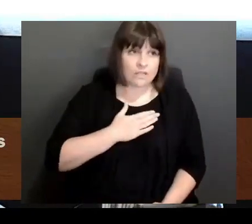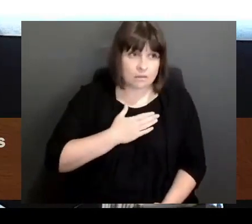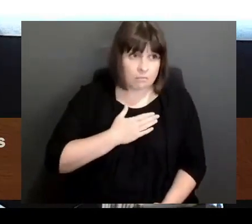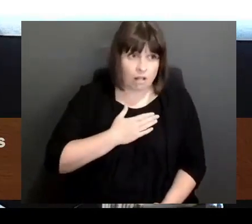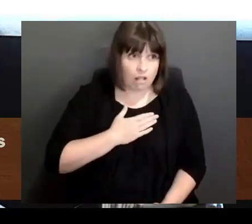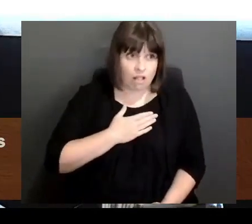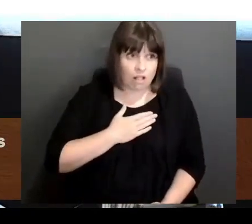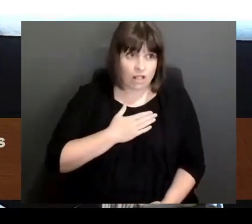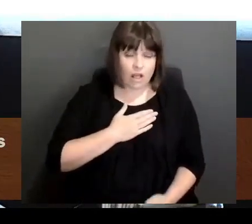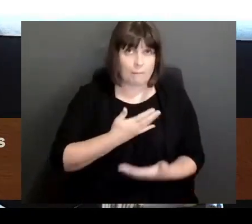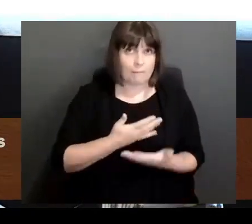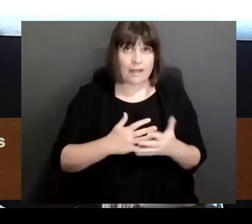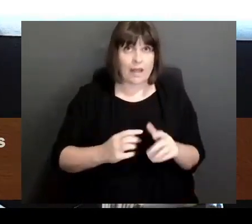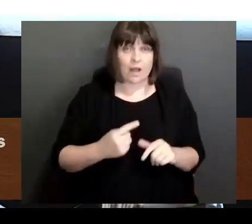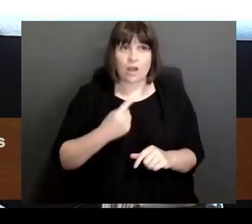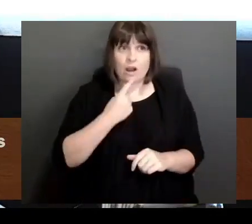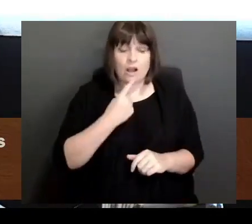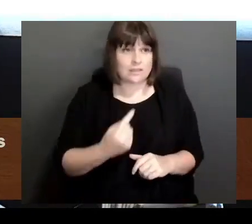say it in any way that would